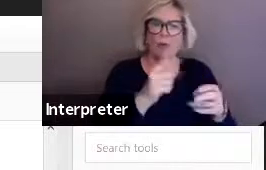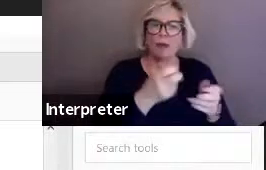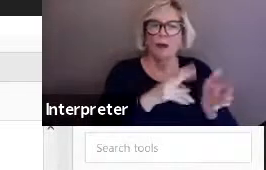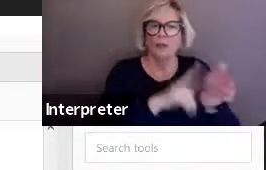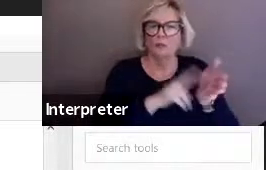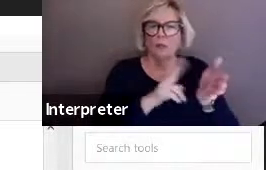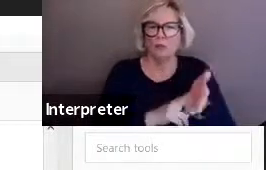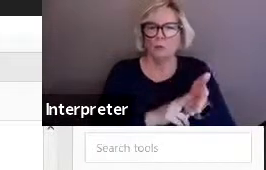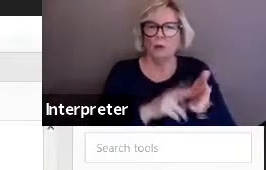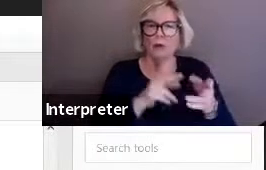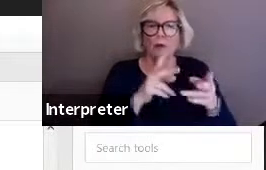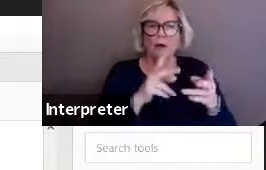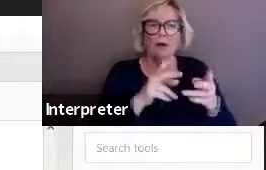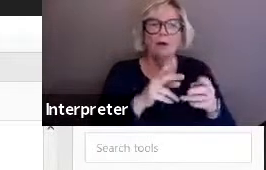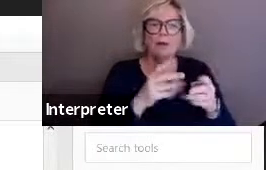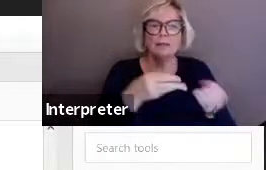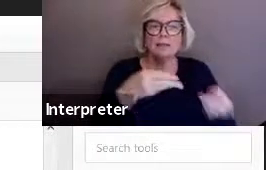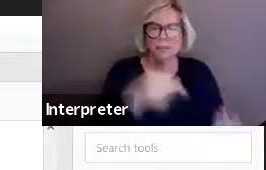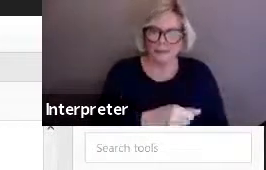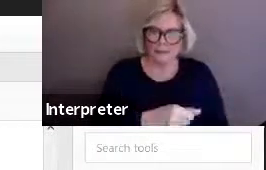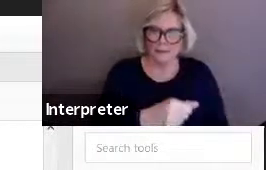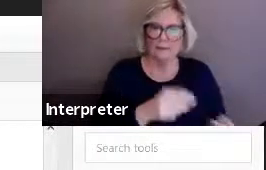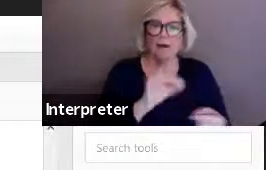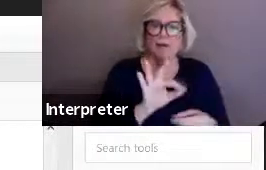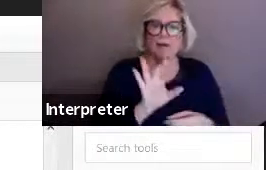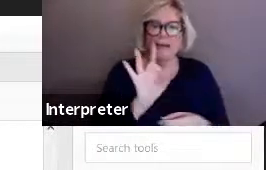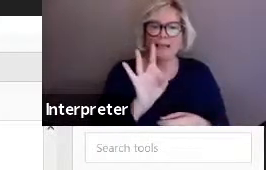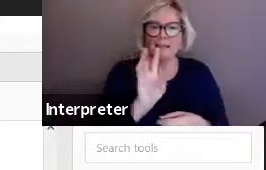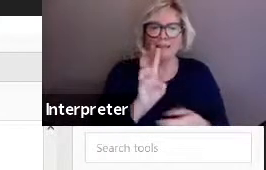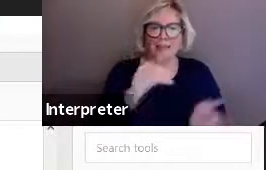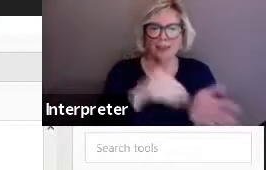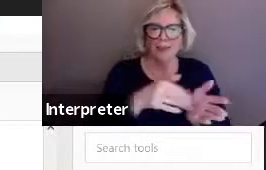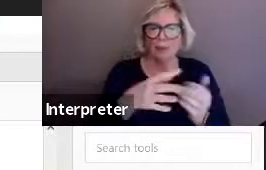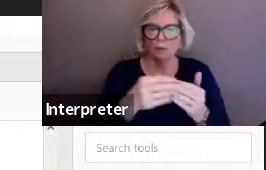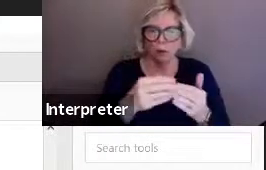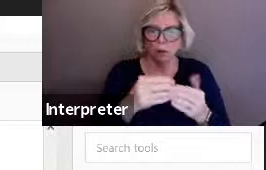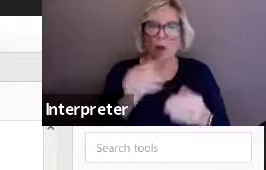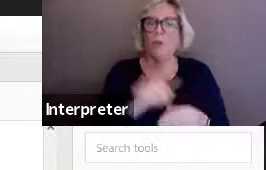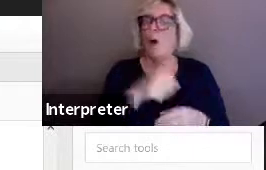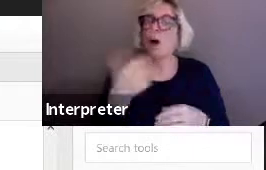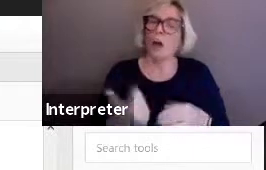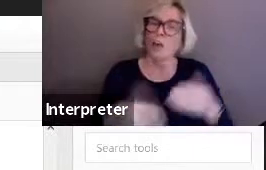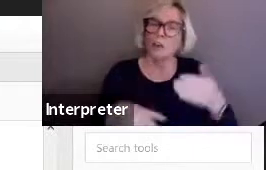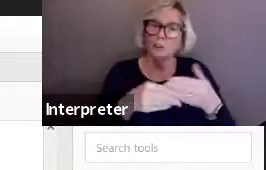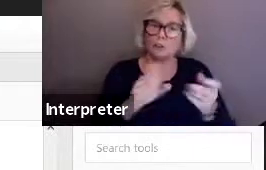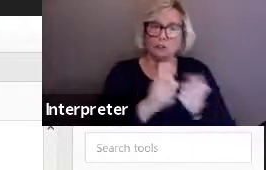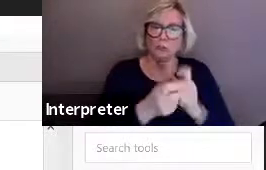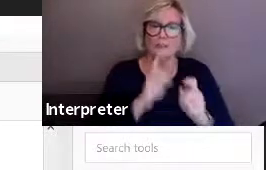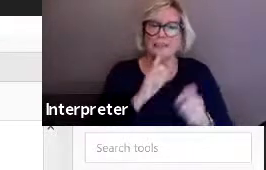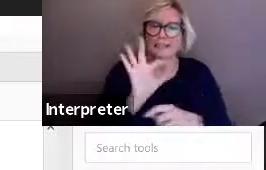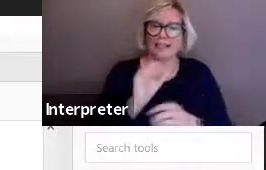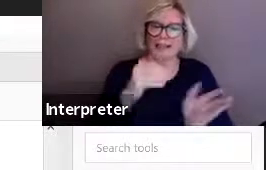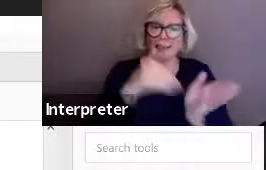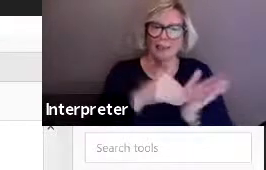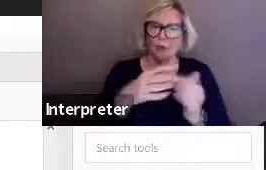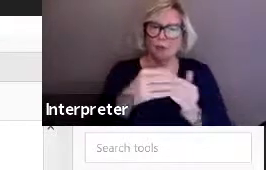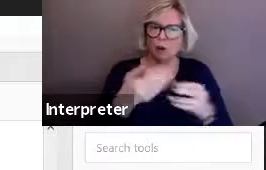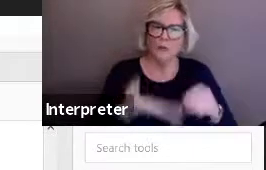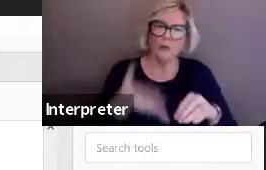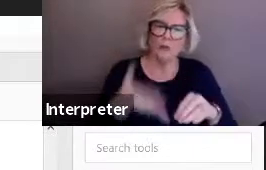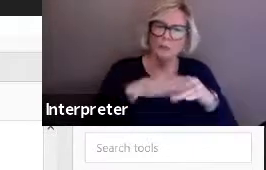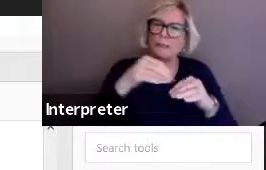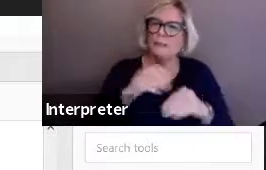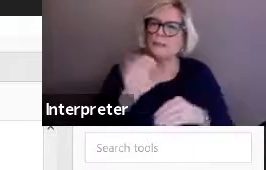personnel expenses of $86,000. The other change in the budget is a $90,000 increase in